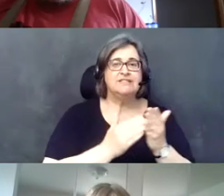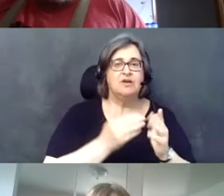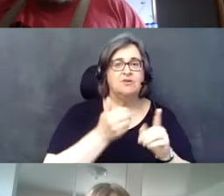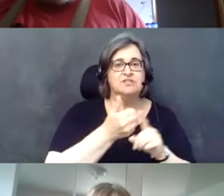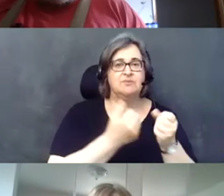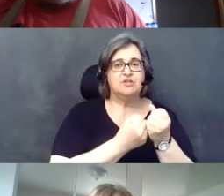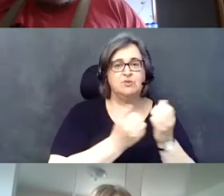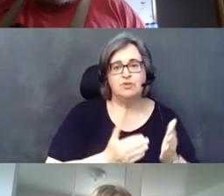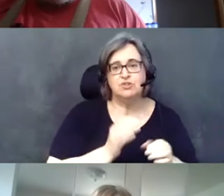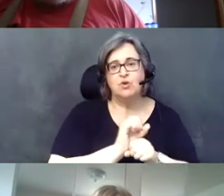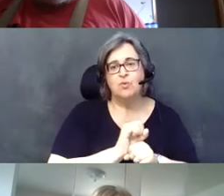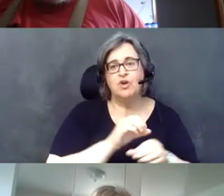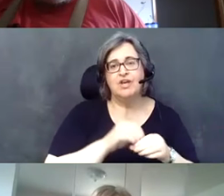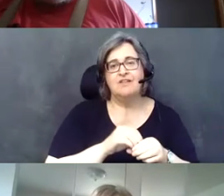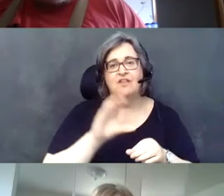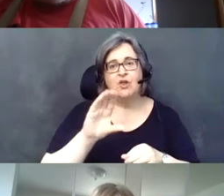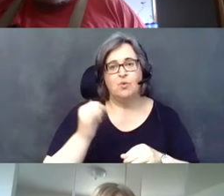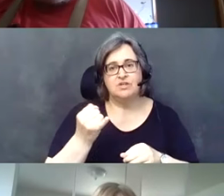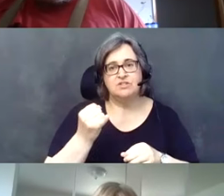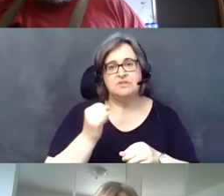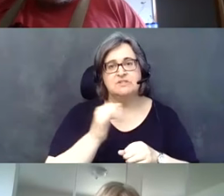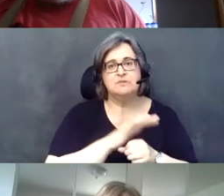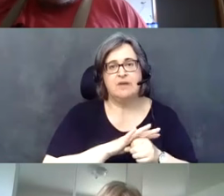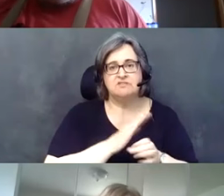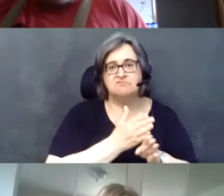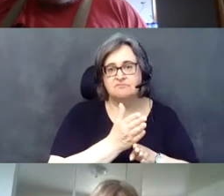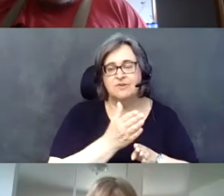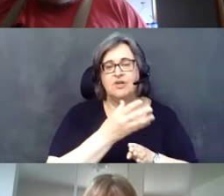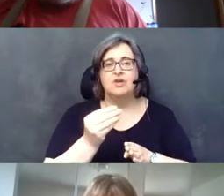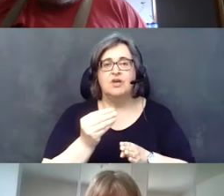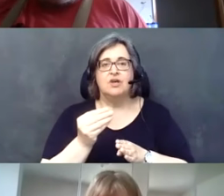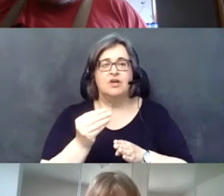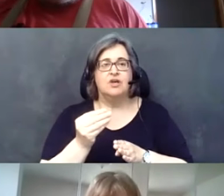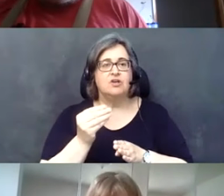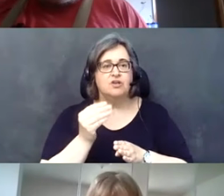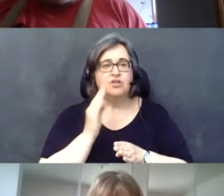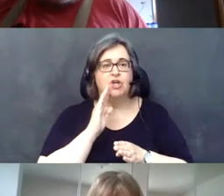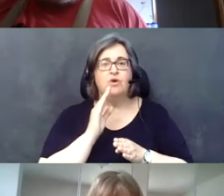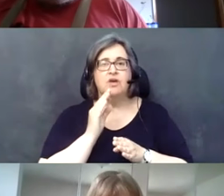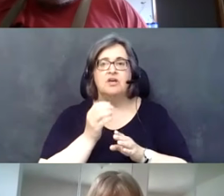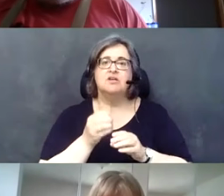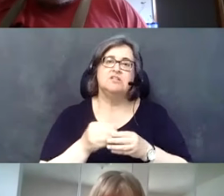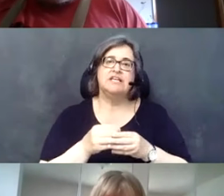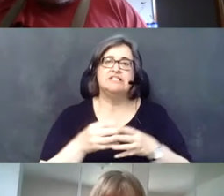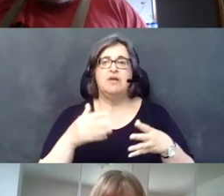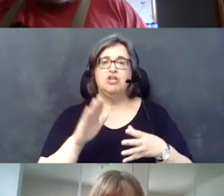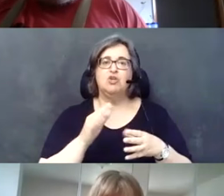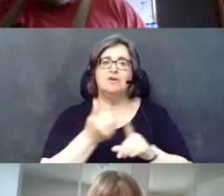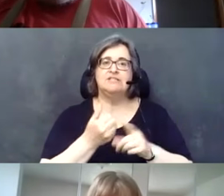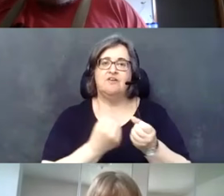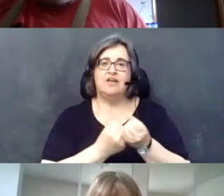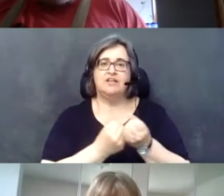are working in the criminal justice space and also expanding your own self-advocacy skills in criminal justice contexts. So